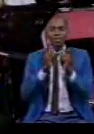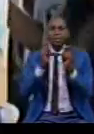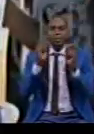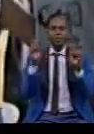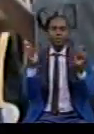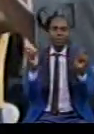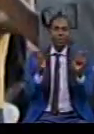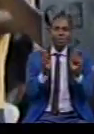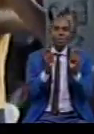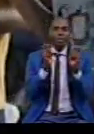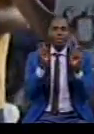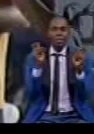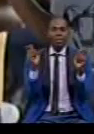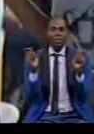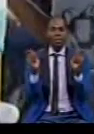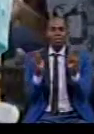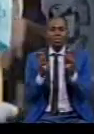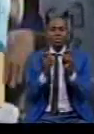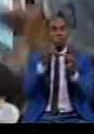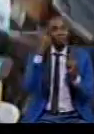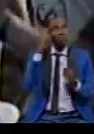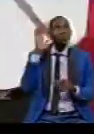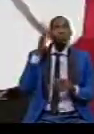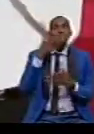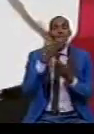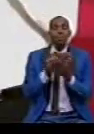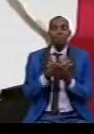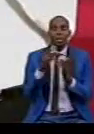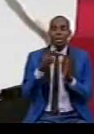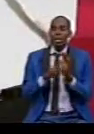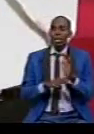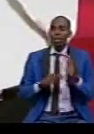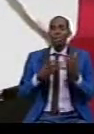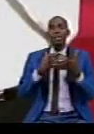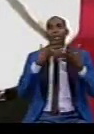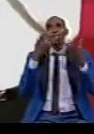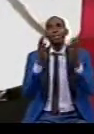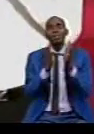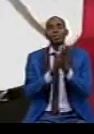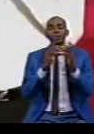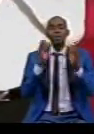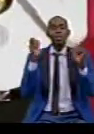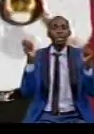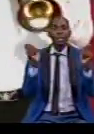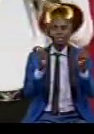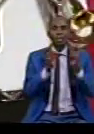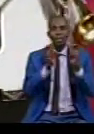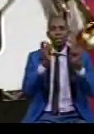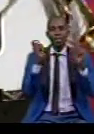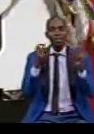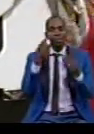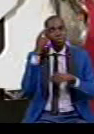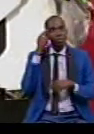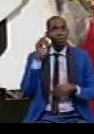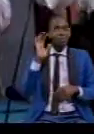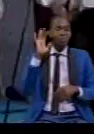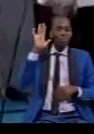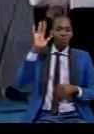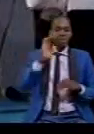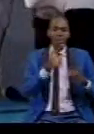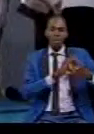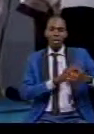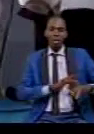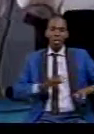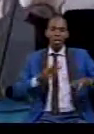Bring assurance of salvation to them. Let the Spirit of God witness in their heart, their